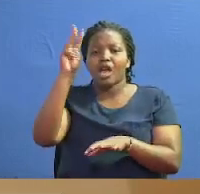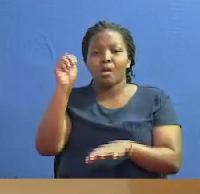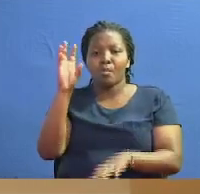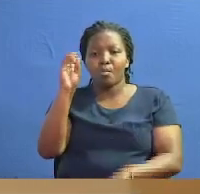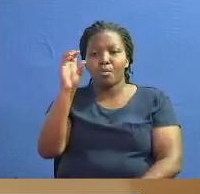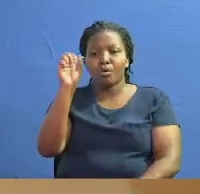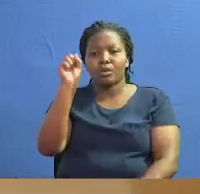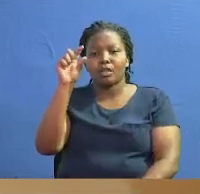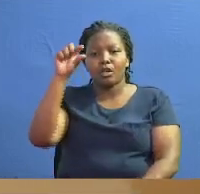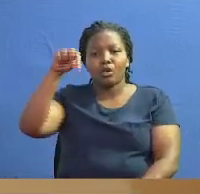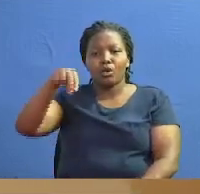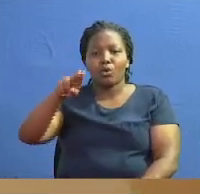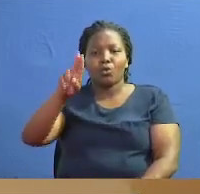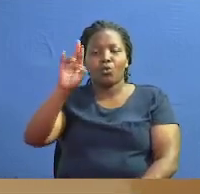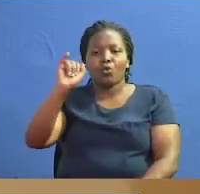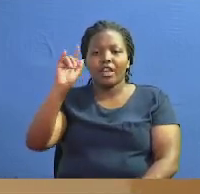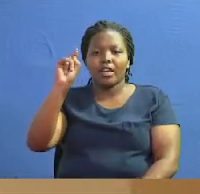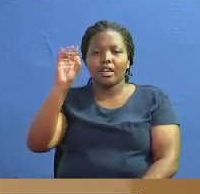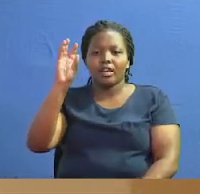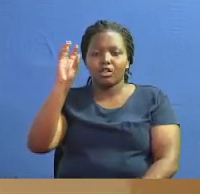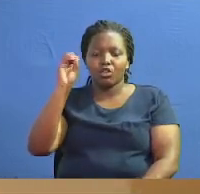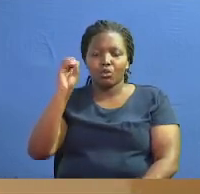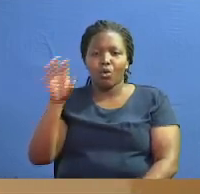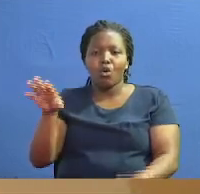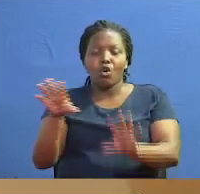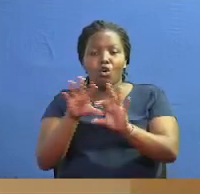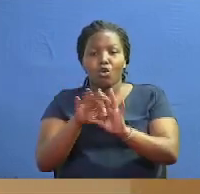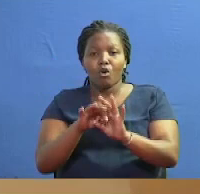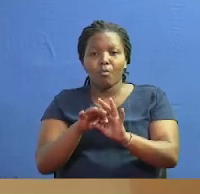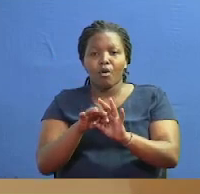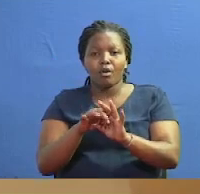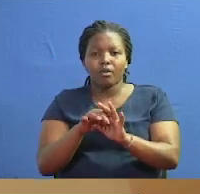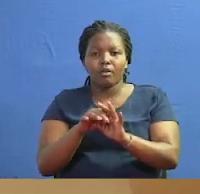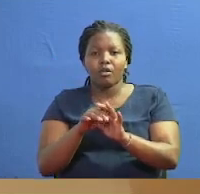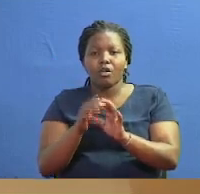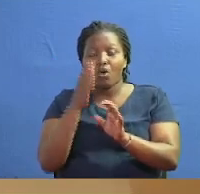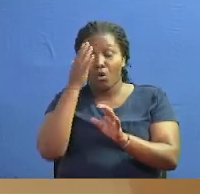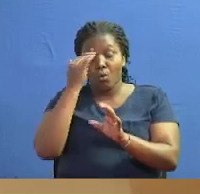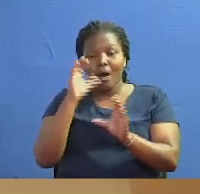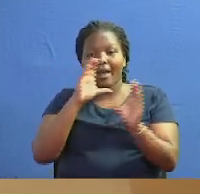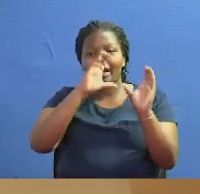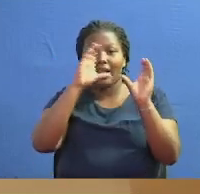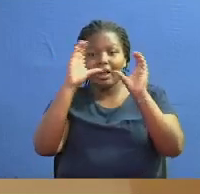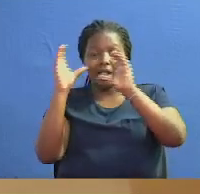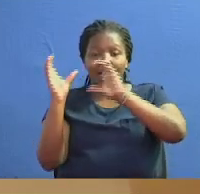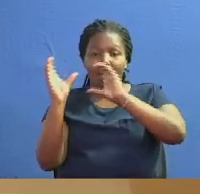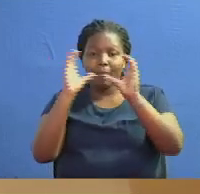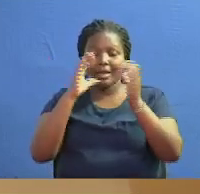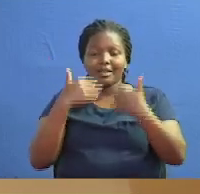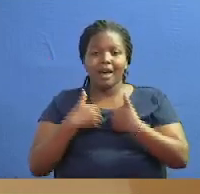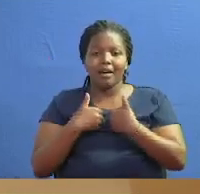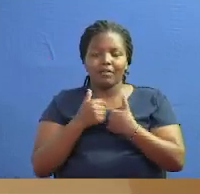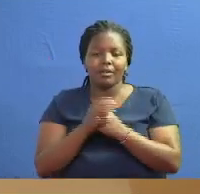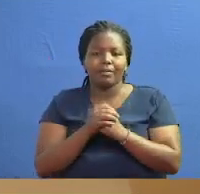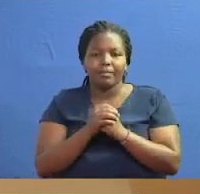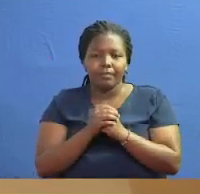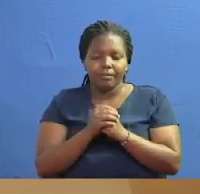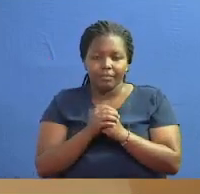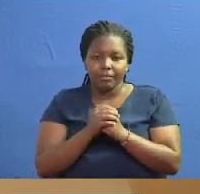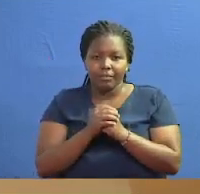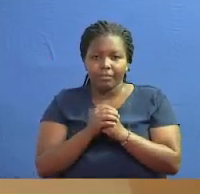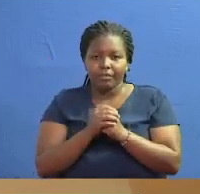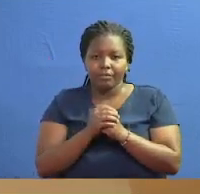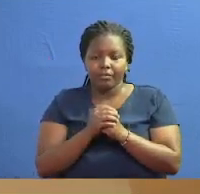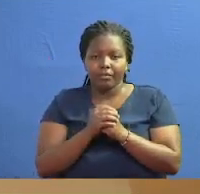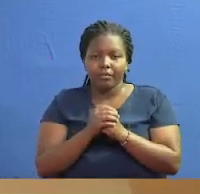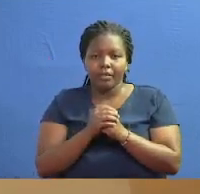And so, yes, it's still common in sub-Saharan Africa, majorly because of the climatic changes that we have. And also, of course, because we